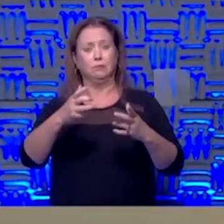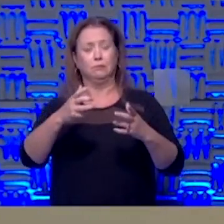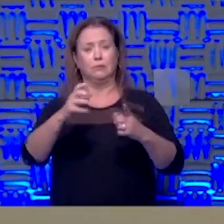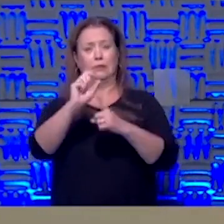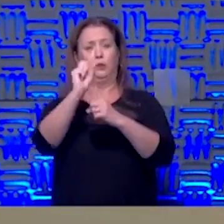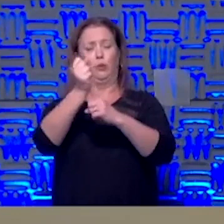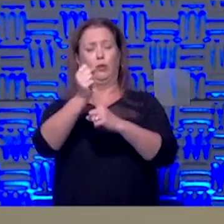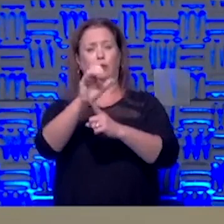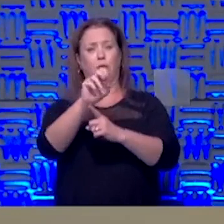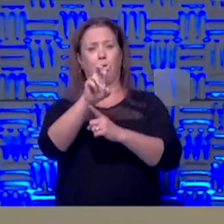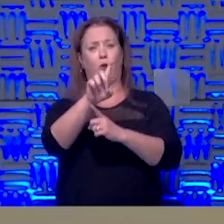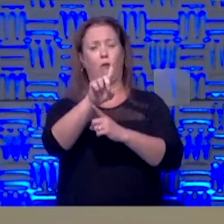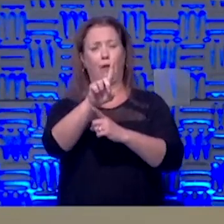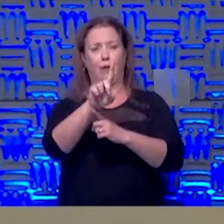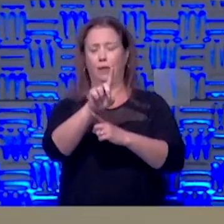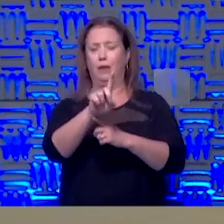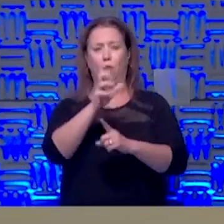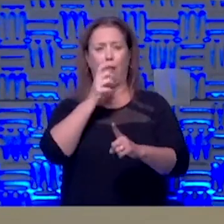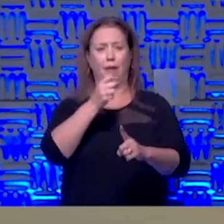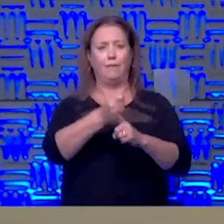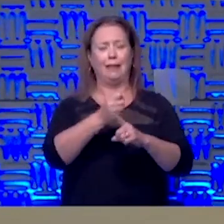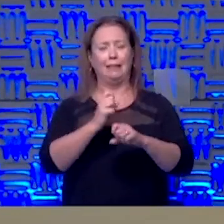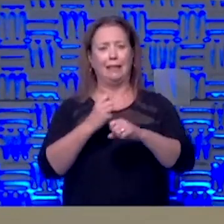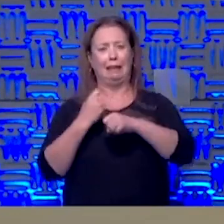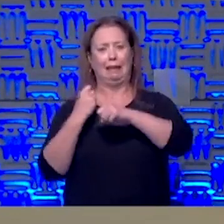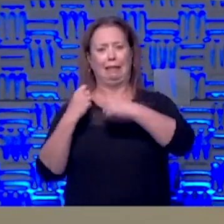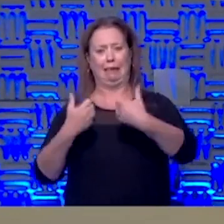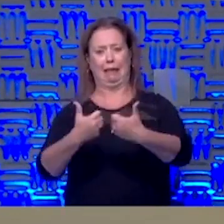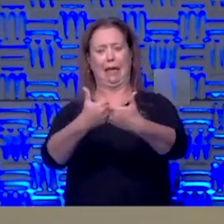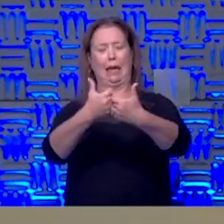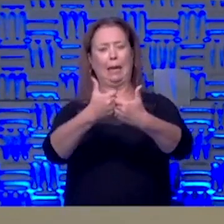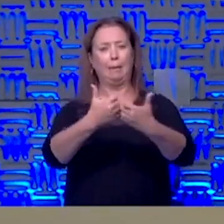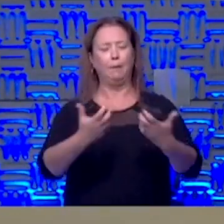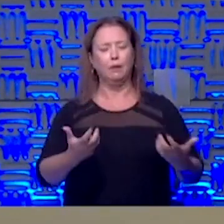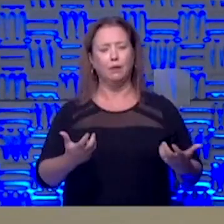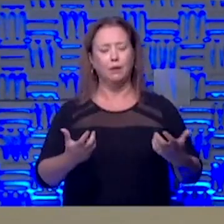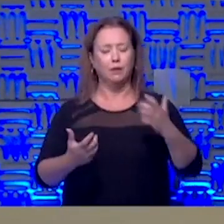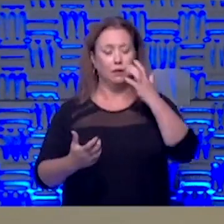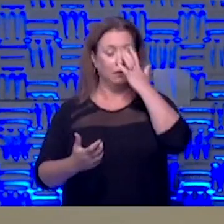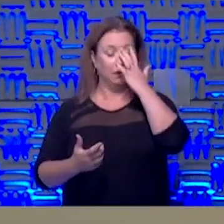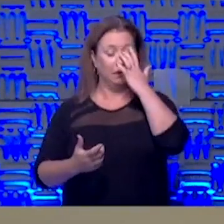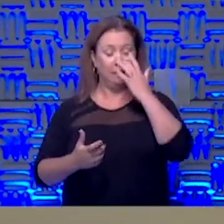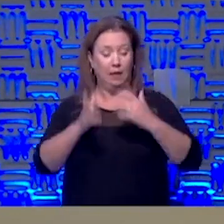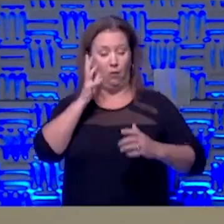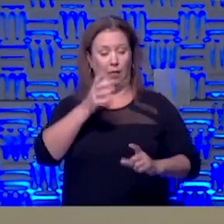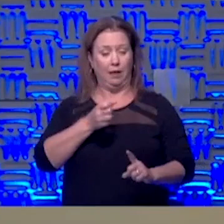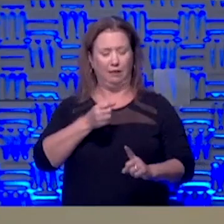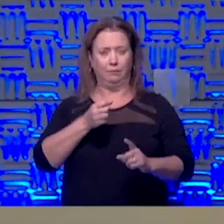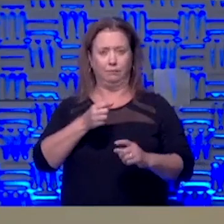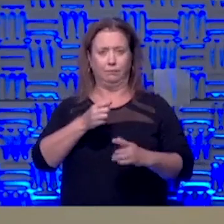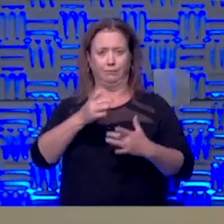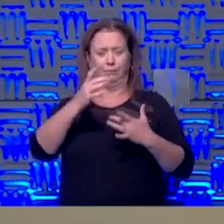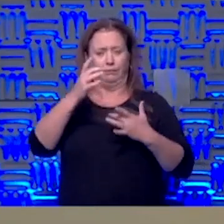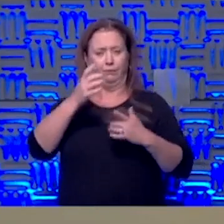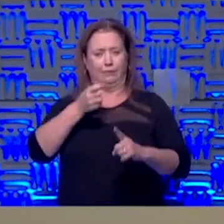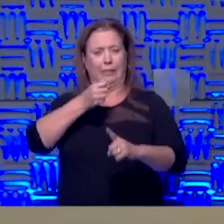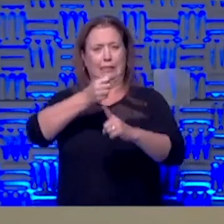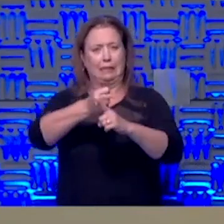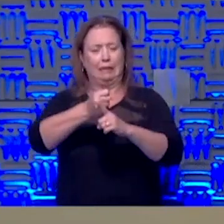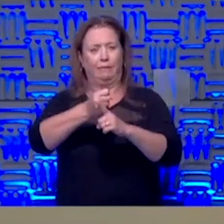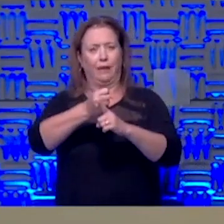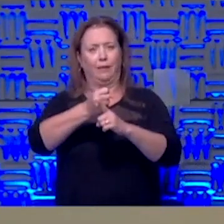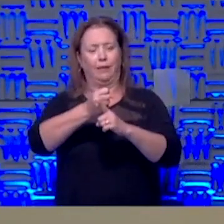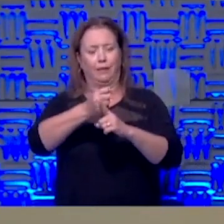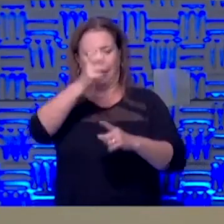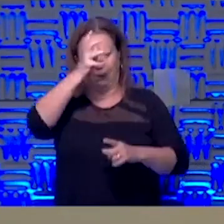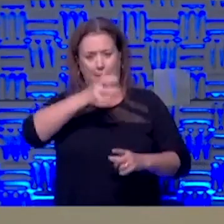instances of COVID, hey, it's affecting our game. It's affecting guys wanting to do what they want to do, which is to play baseball.